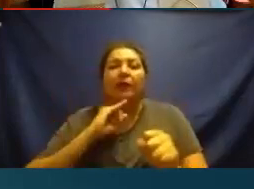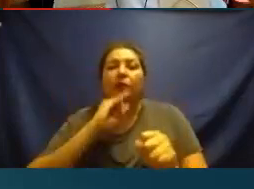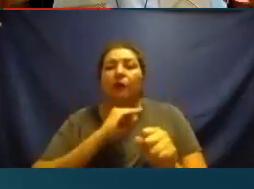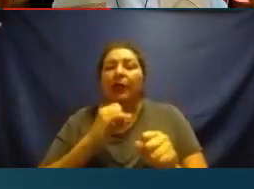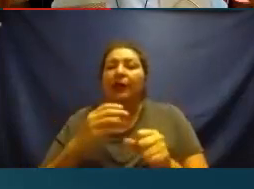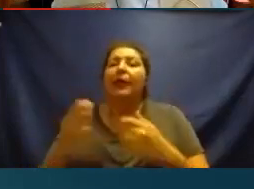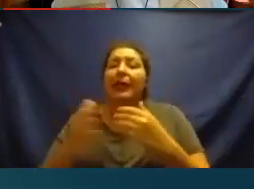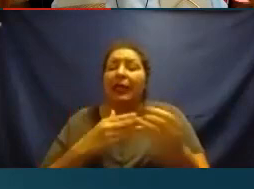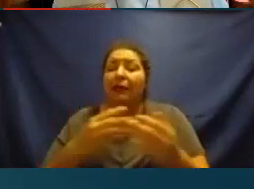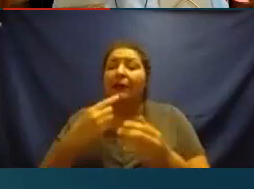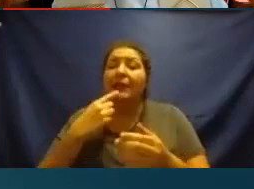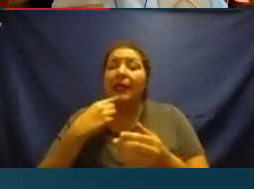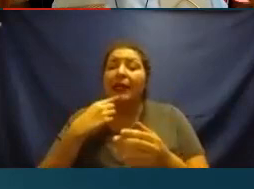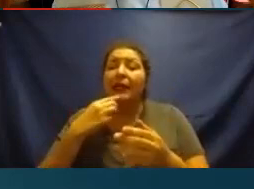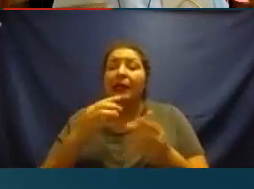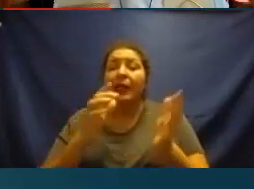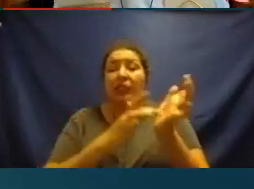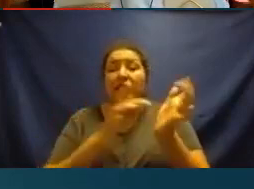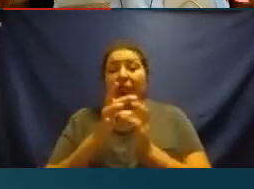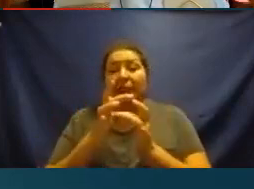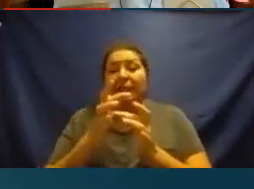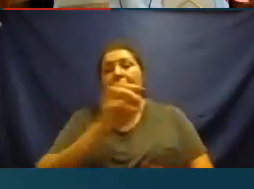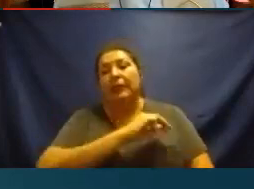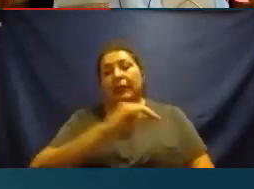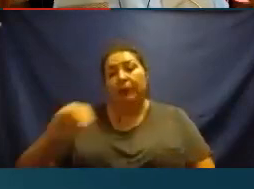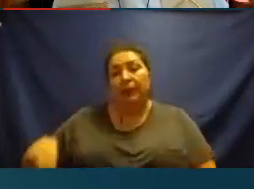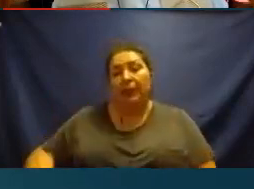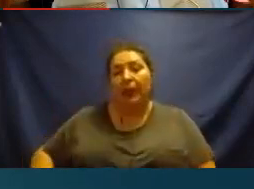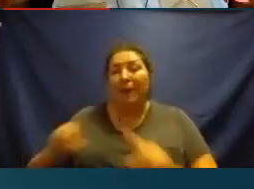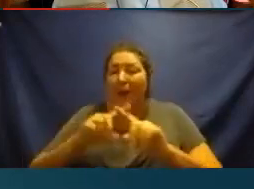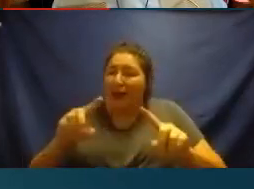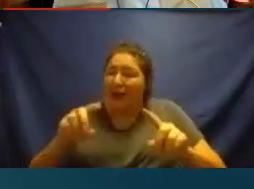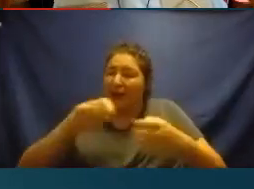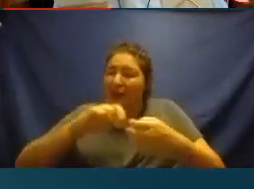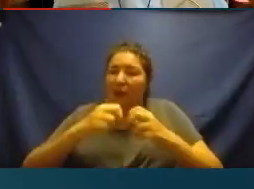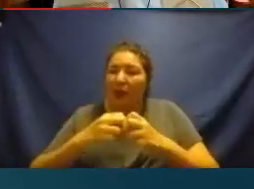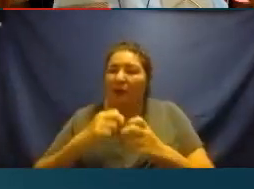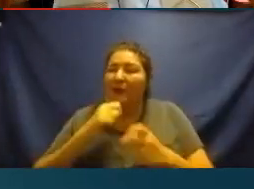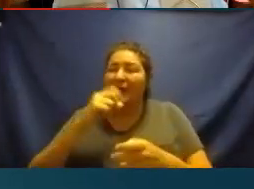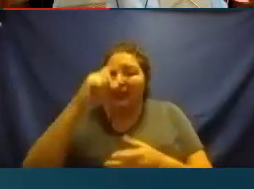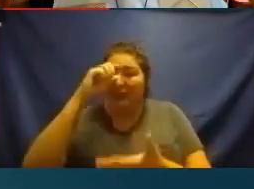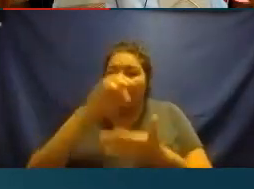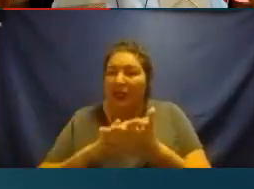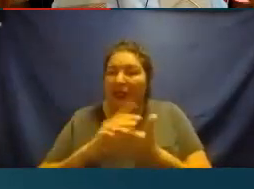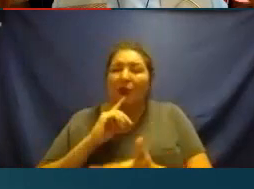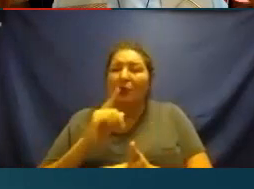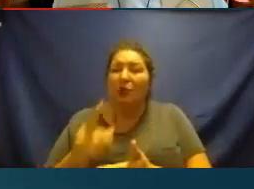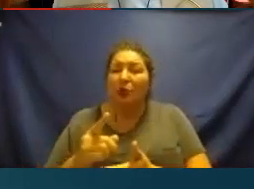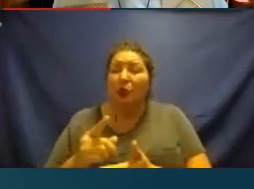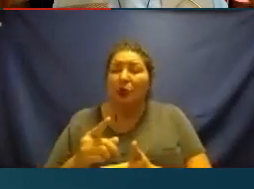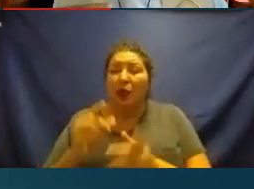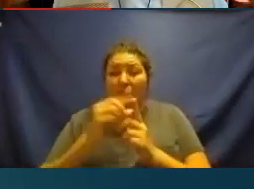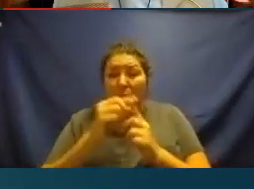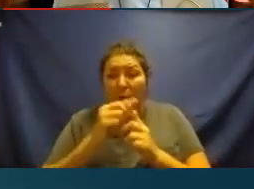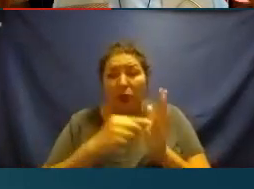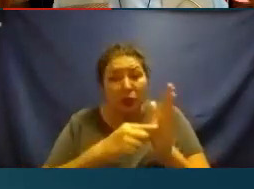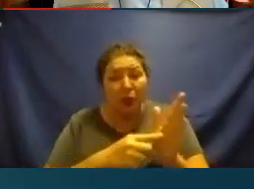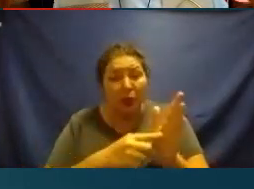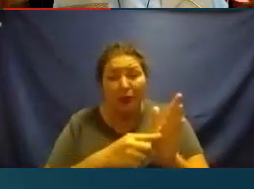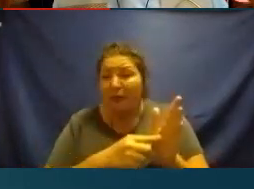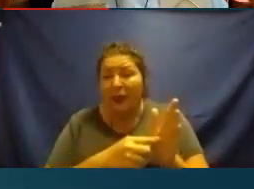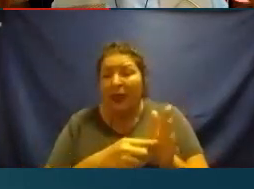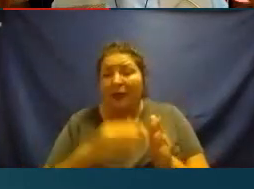Messiah. The only problem is they didn't believe that it was true. Their words showed that they knew everything they